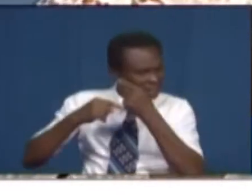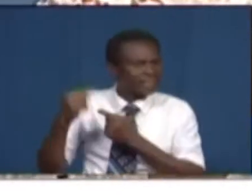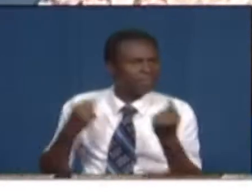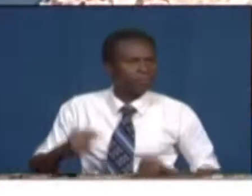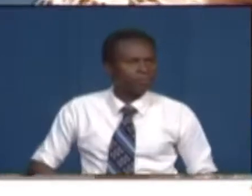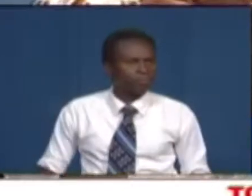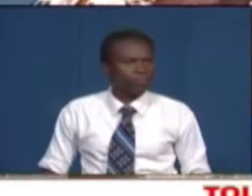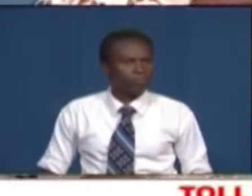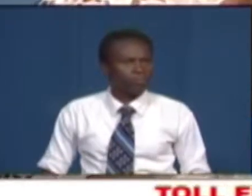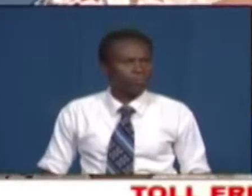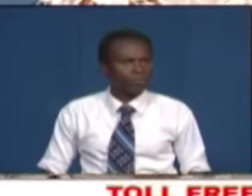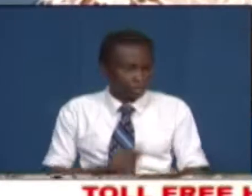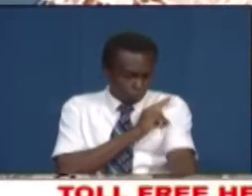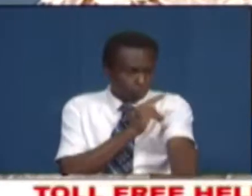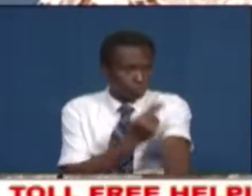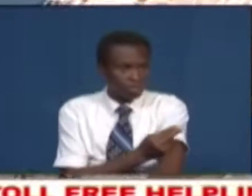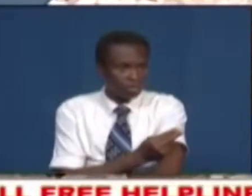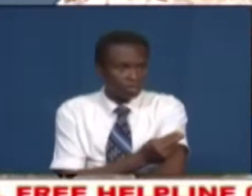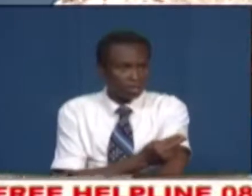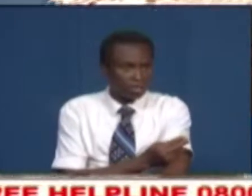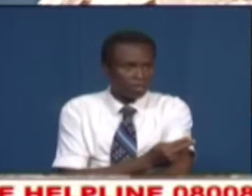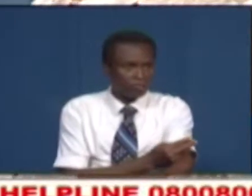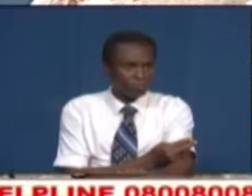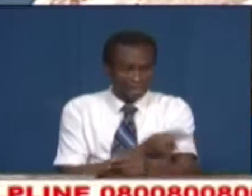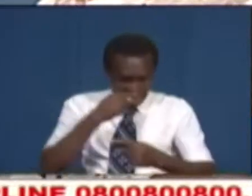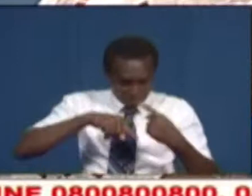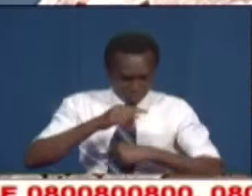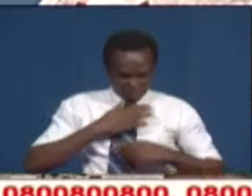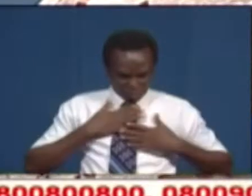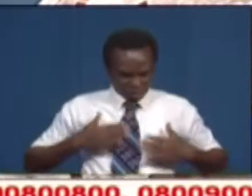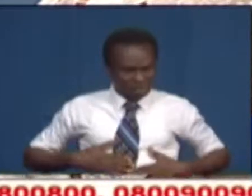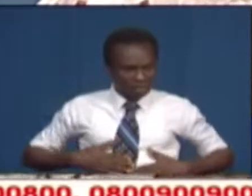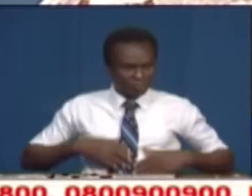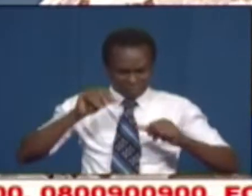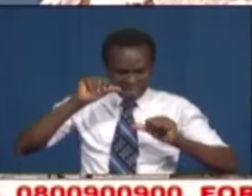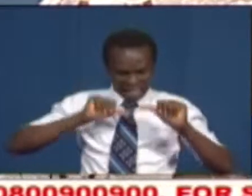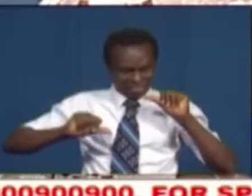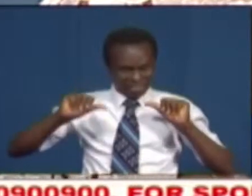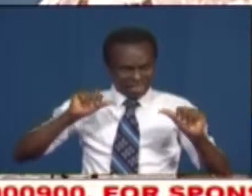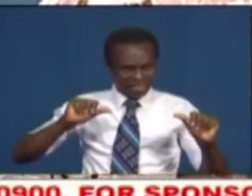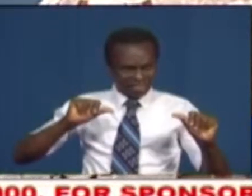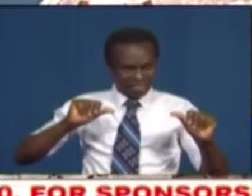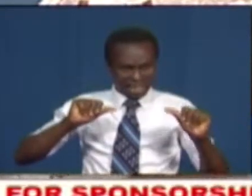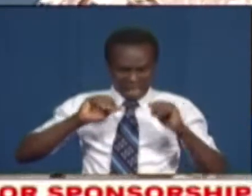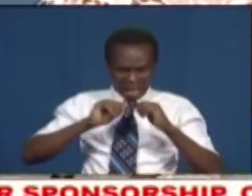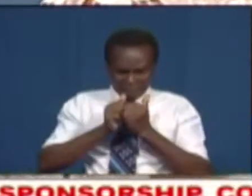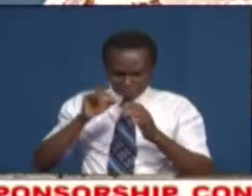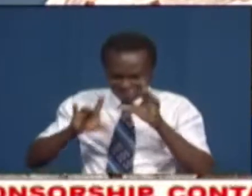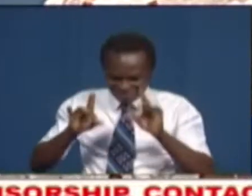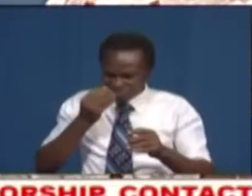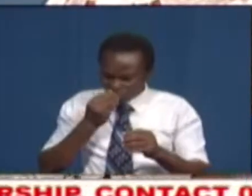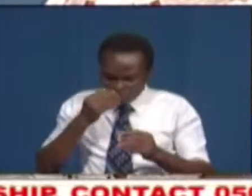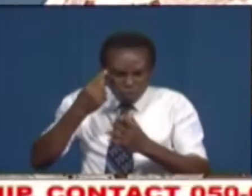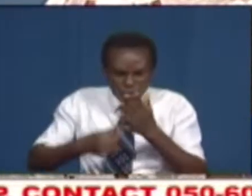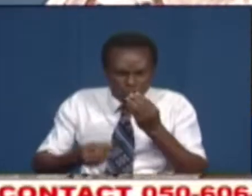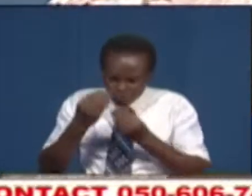very well that nutrition, to me, is about the arts and the science, you know, food composition. So as you consume